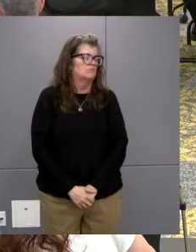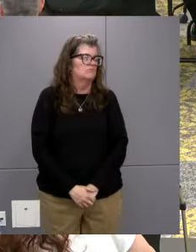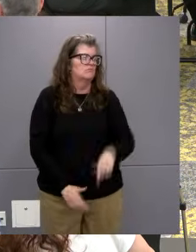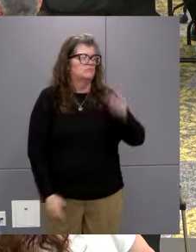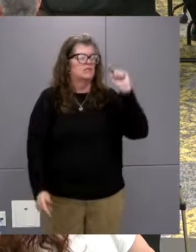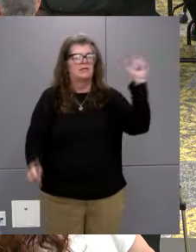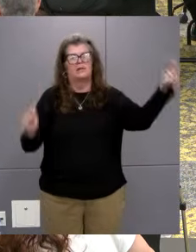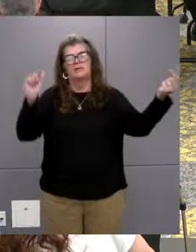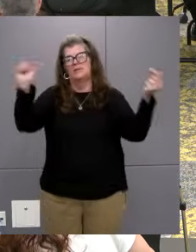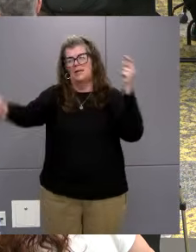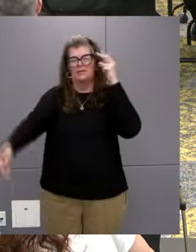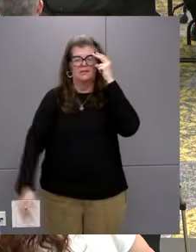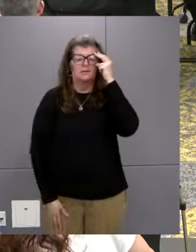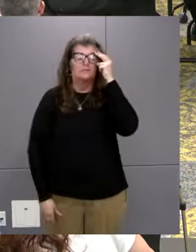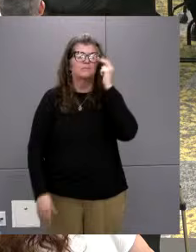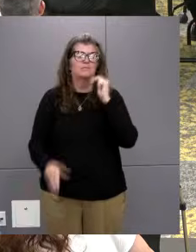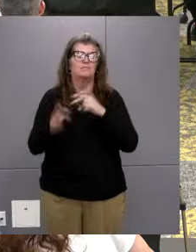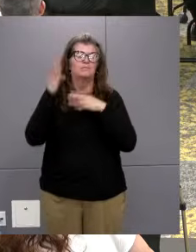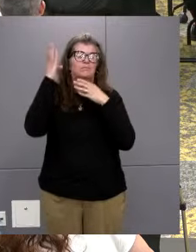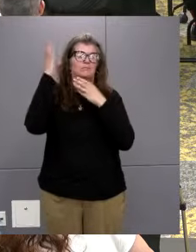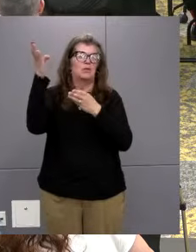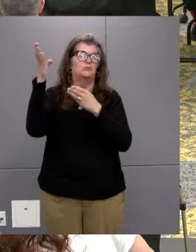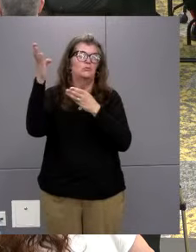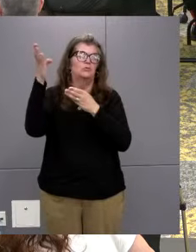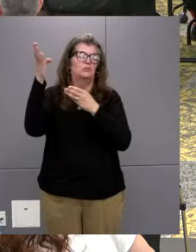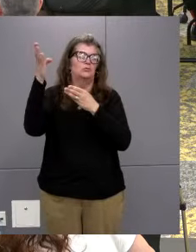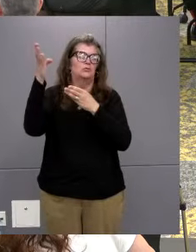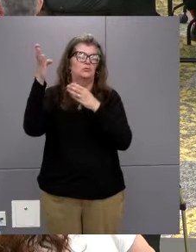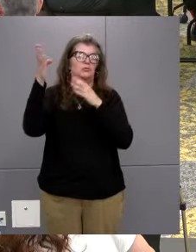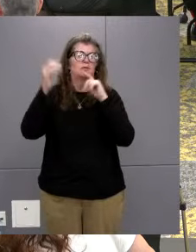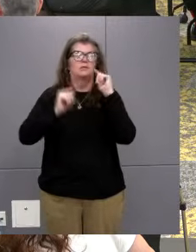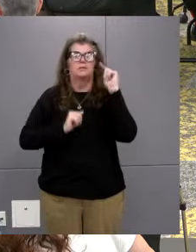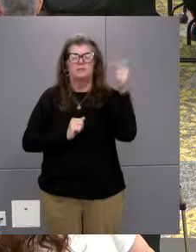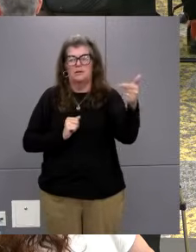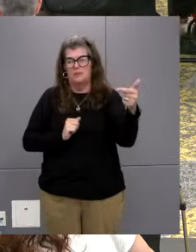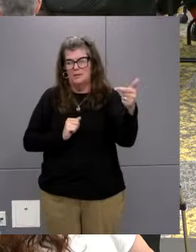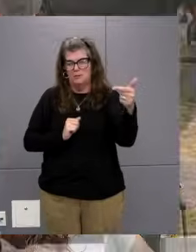Second. Okay, got a motion to amend